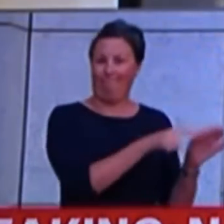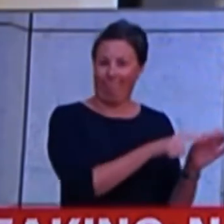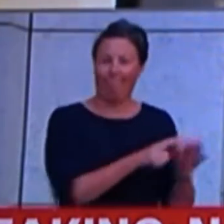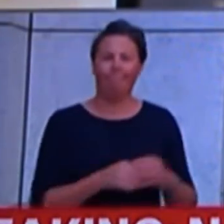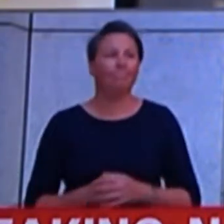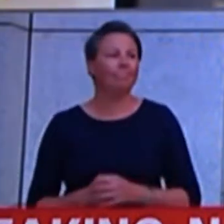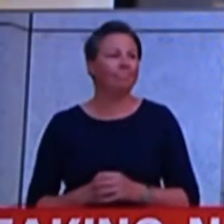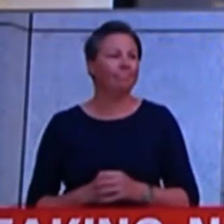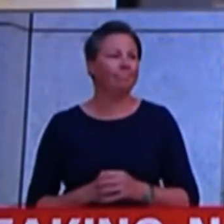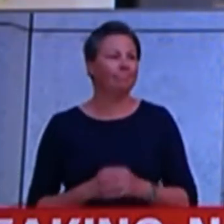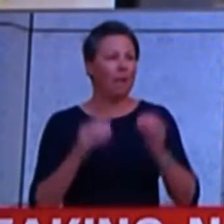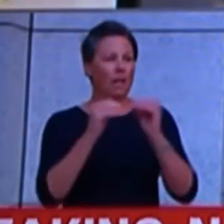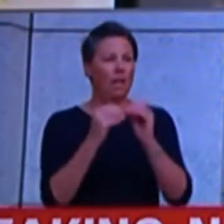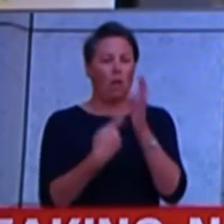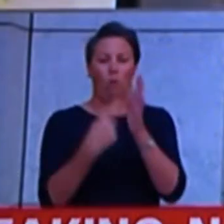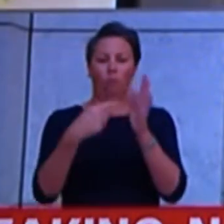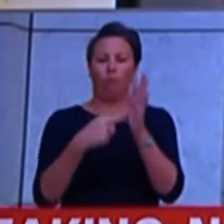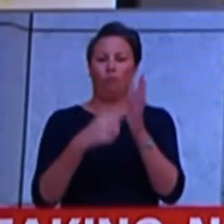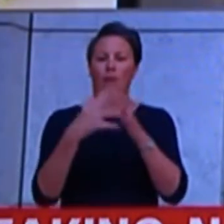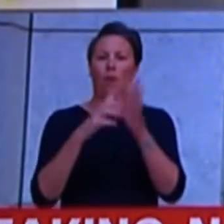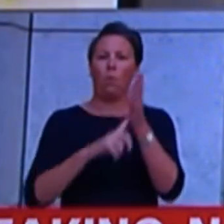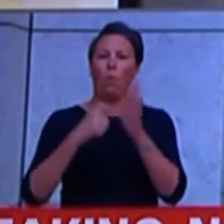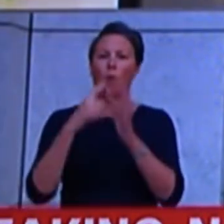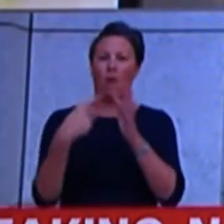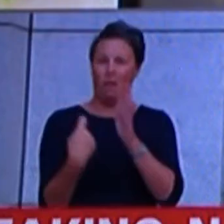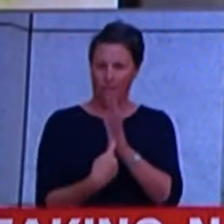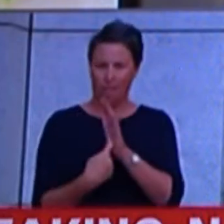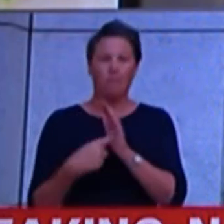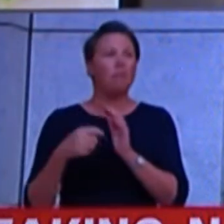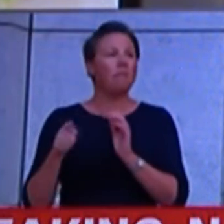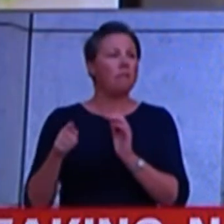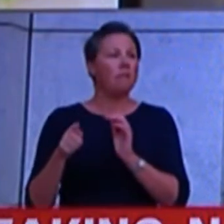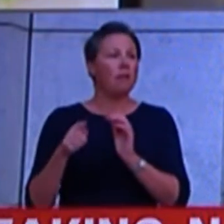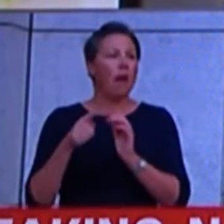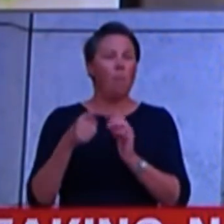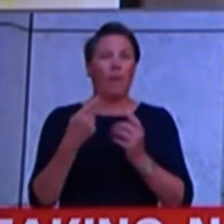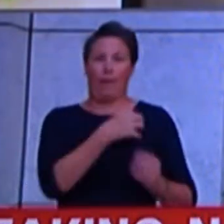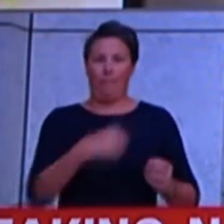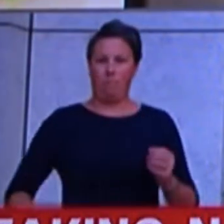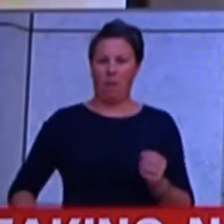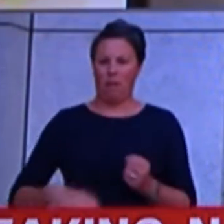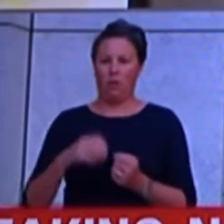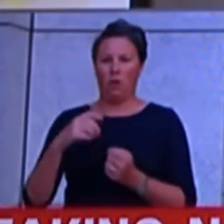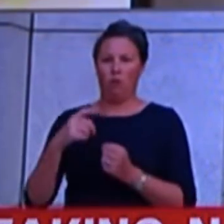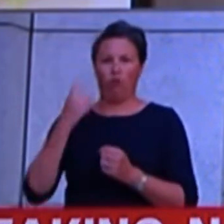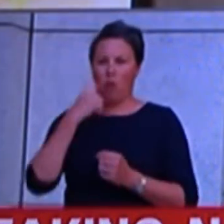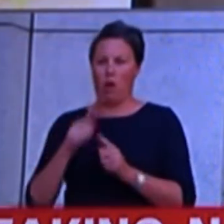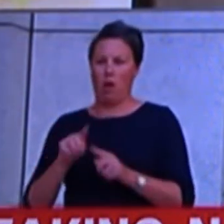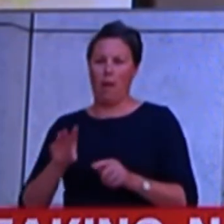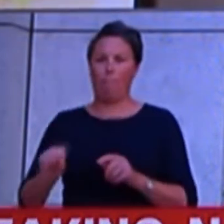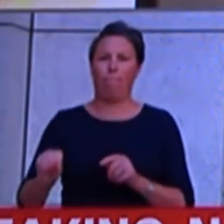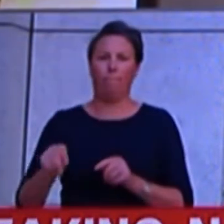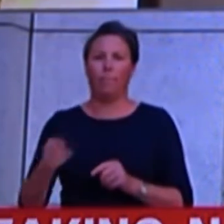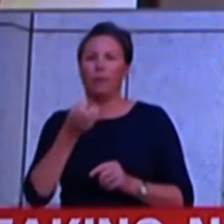South Australian Murray-Darling Royal Commission, the Commonwealth went to the High Court to block him compelling evidence from Commonwealth public